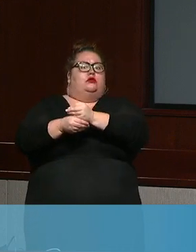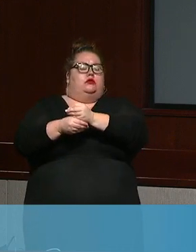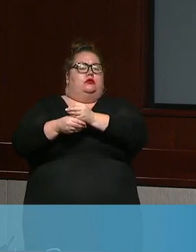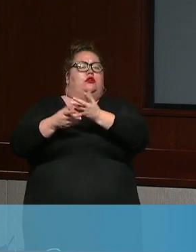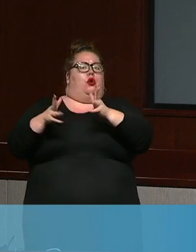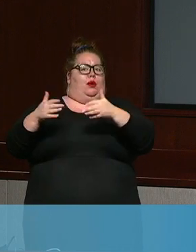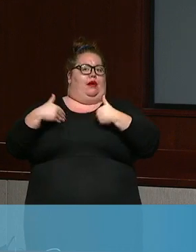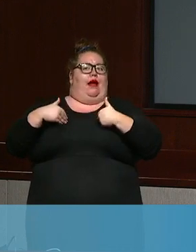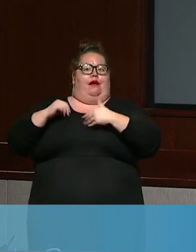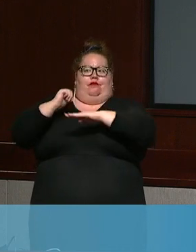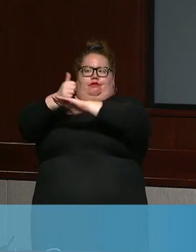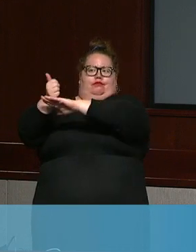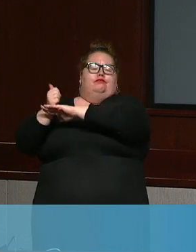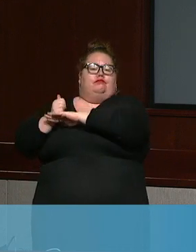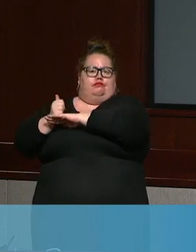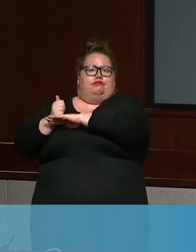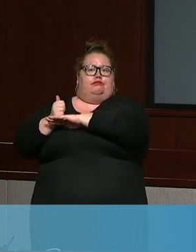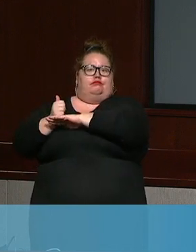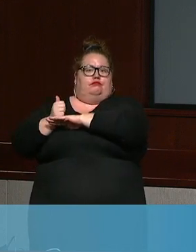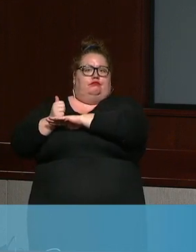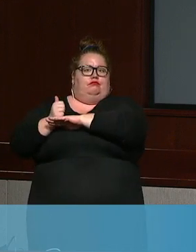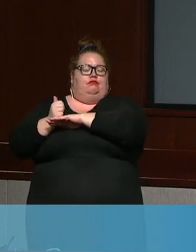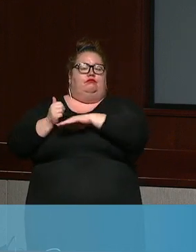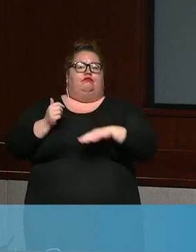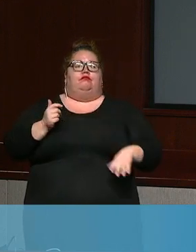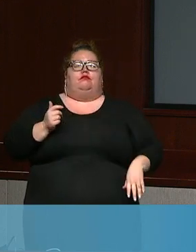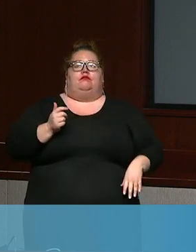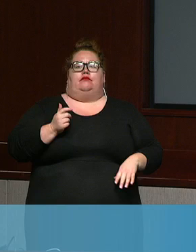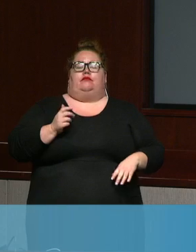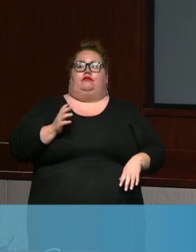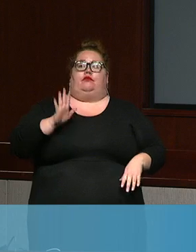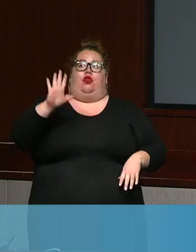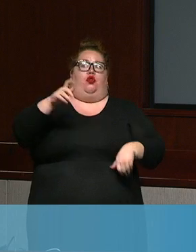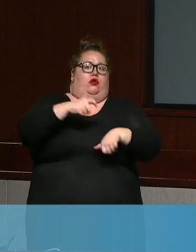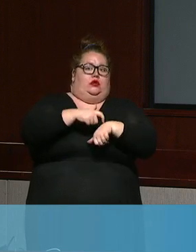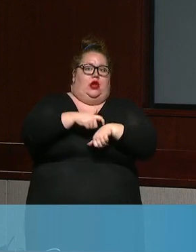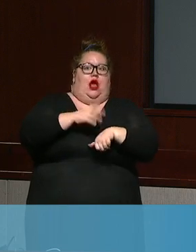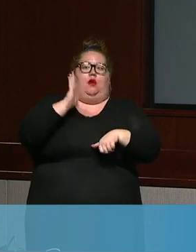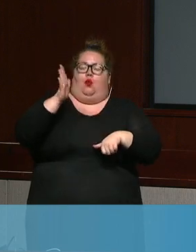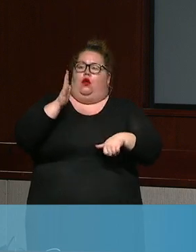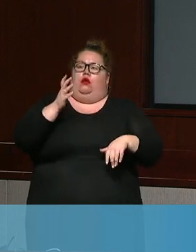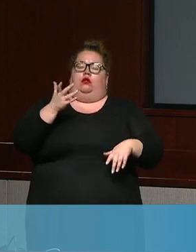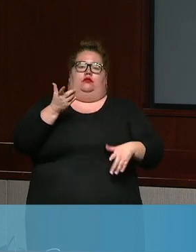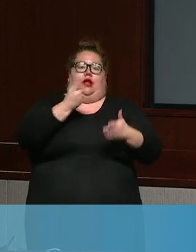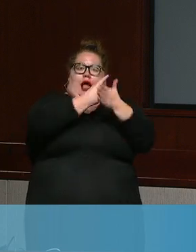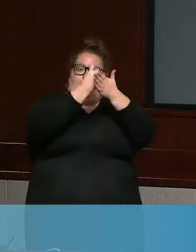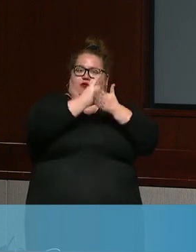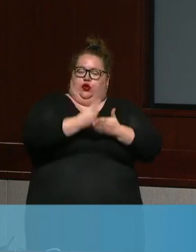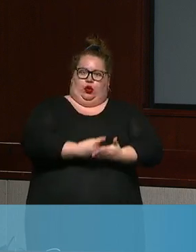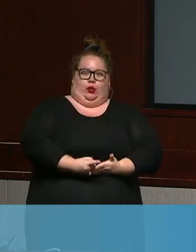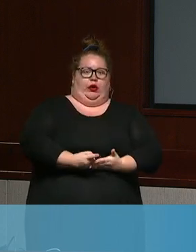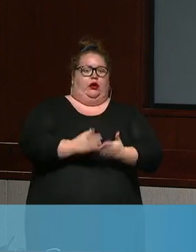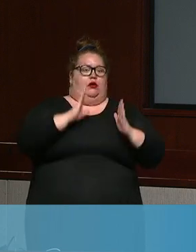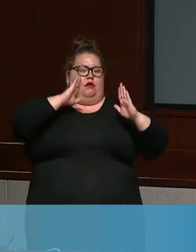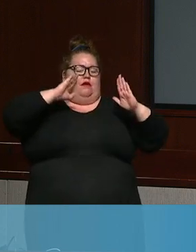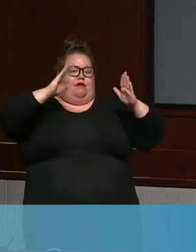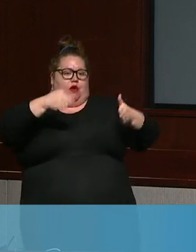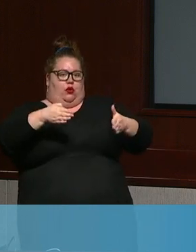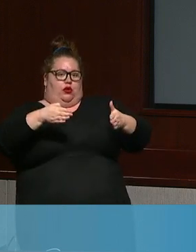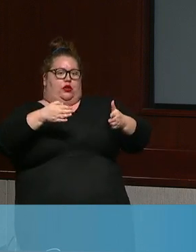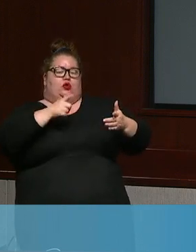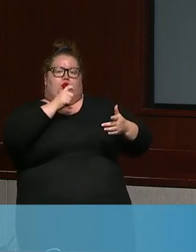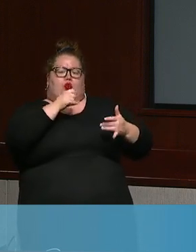lot of the work they're doing, setting aside a considerable amount of time each week going forward to focus on